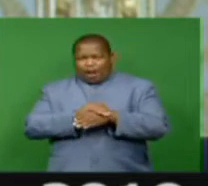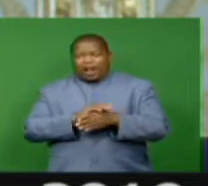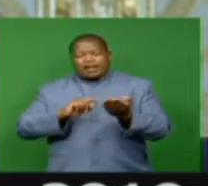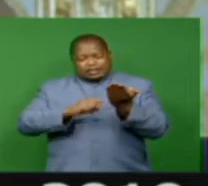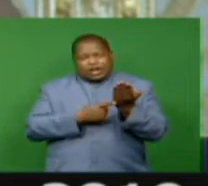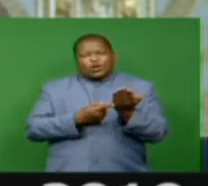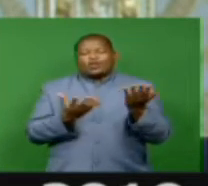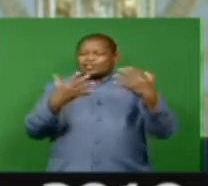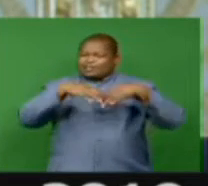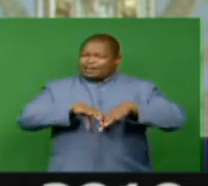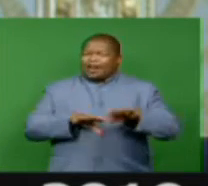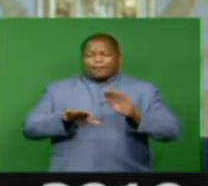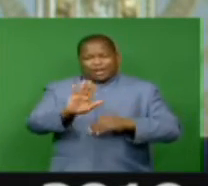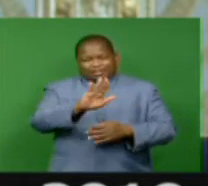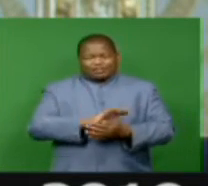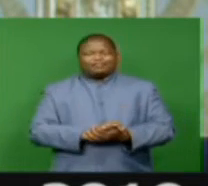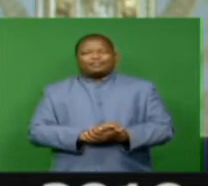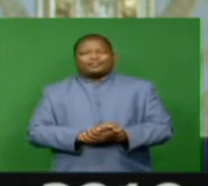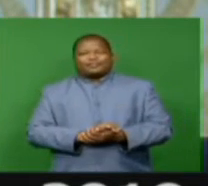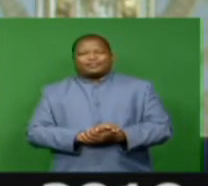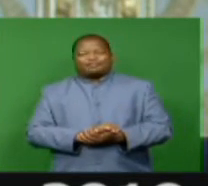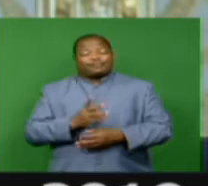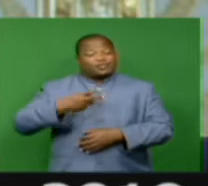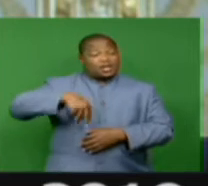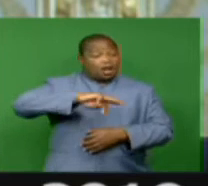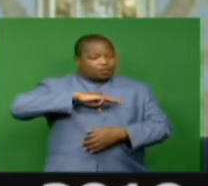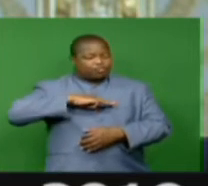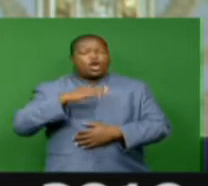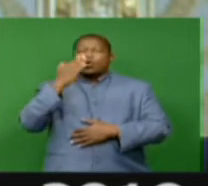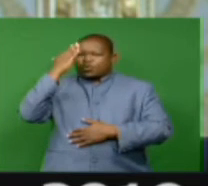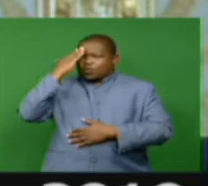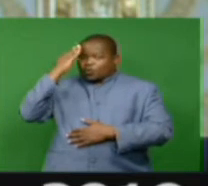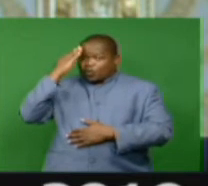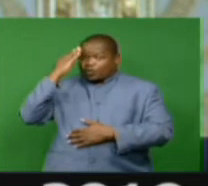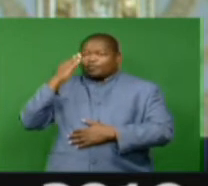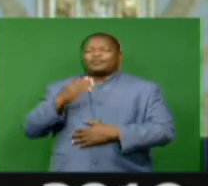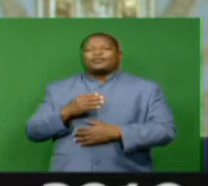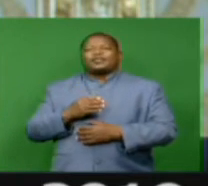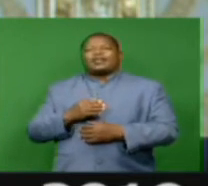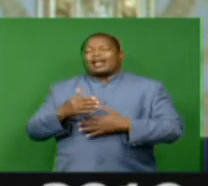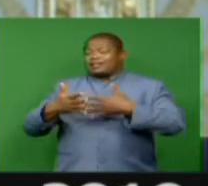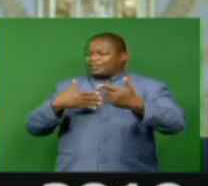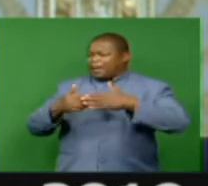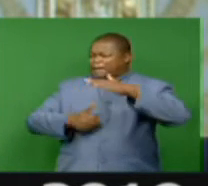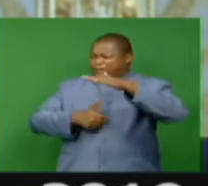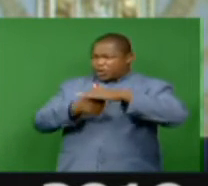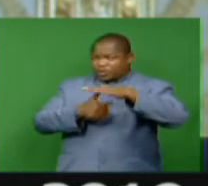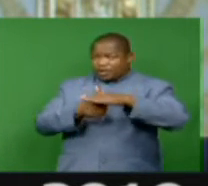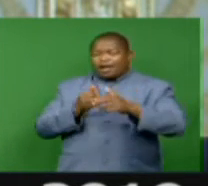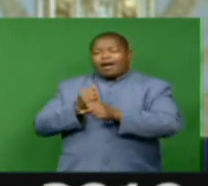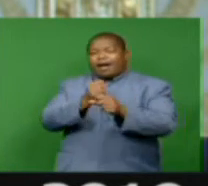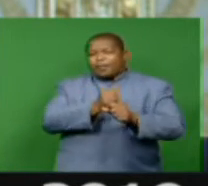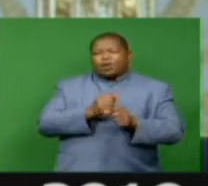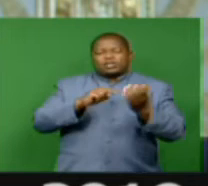We are aware that the main drivers of value creation in the digital economy are